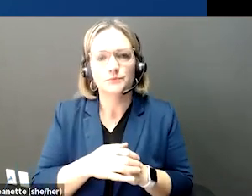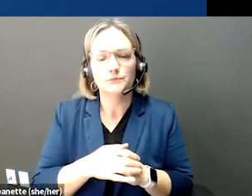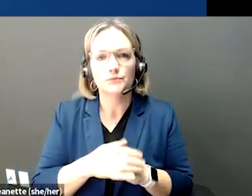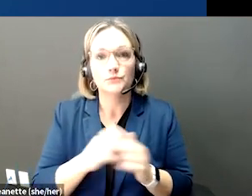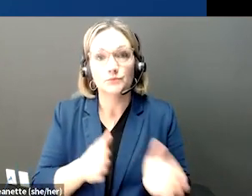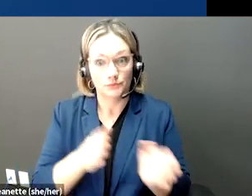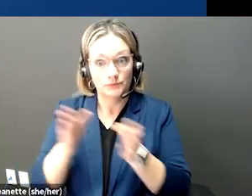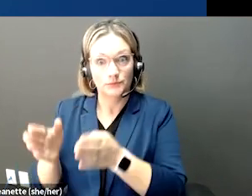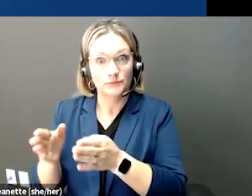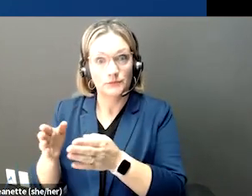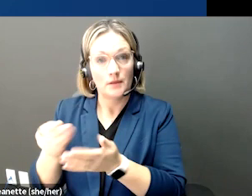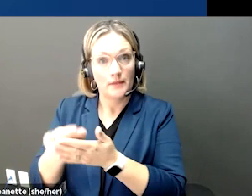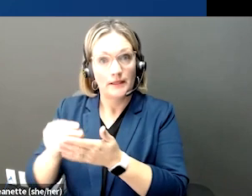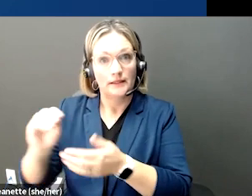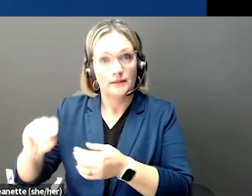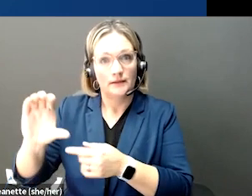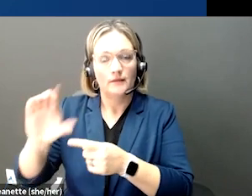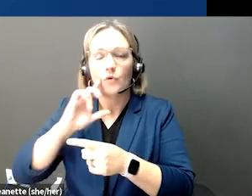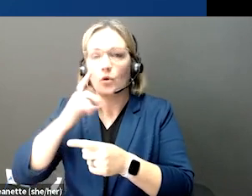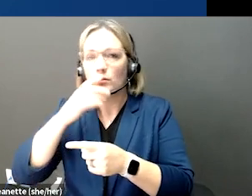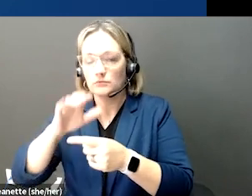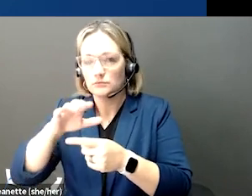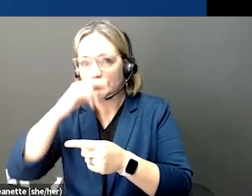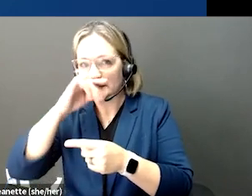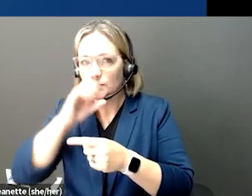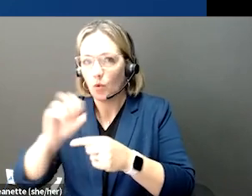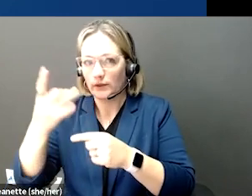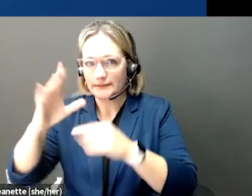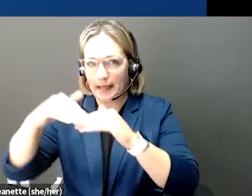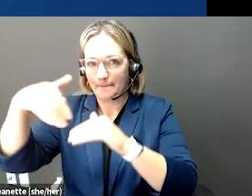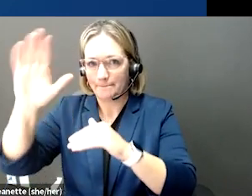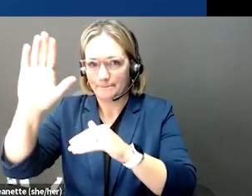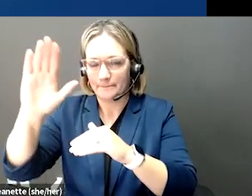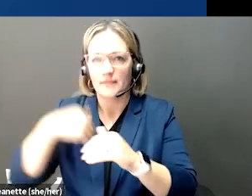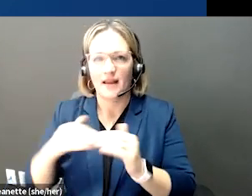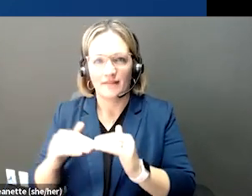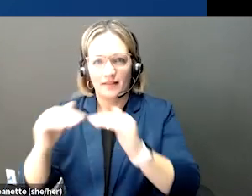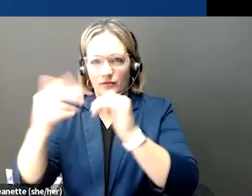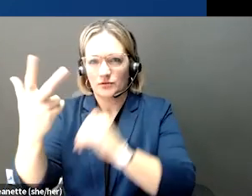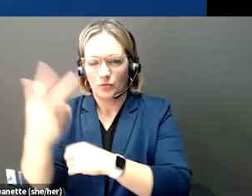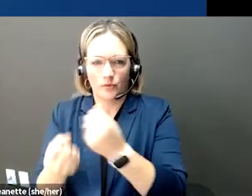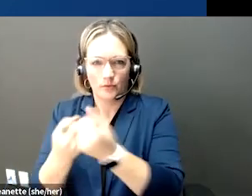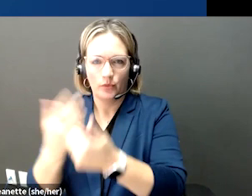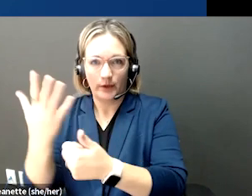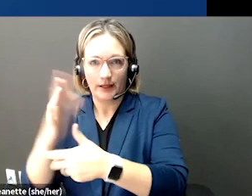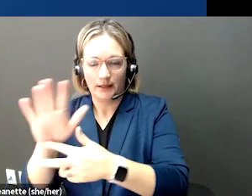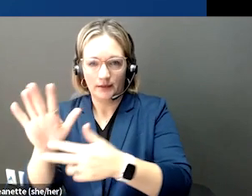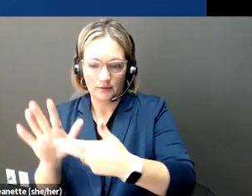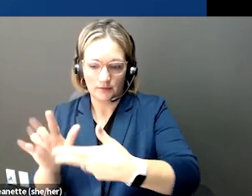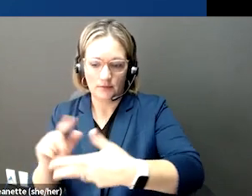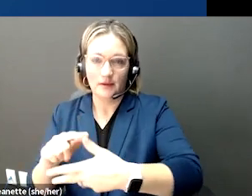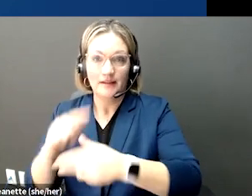from the time they're 18 and older. And there's 3 levels of support here. So for full support, the adult child must